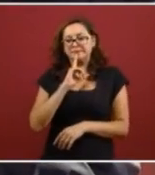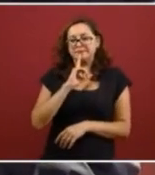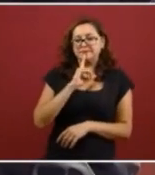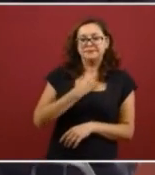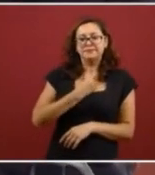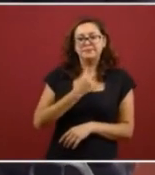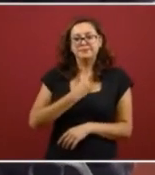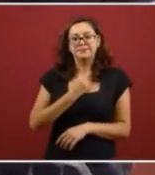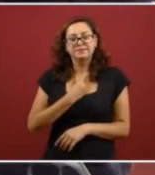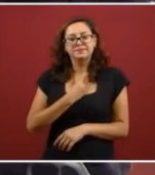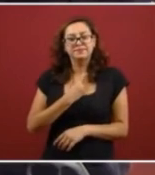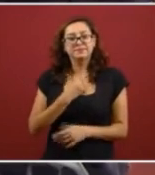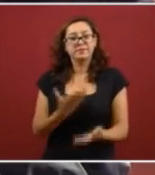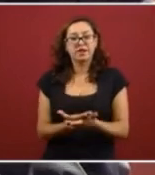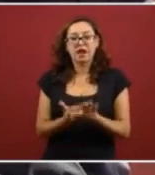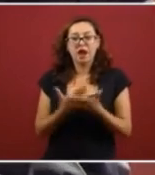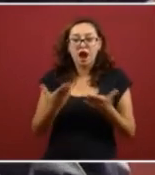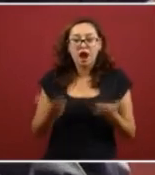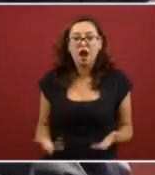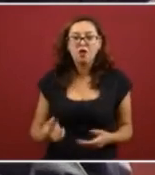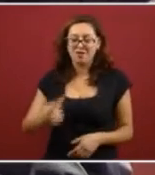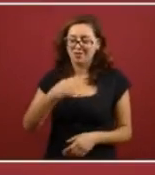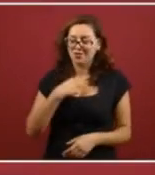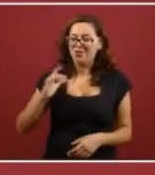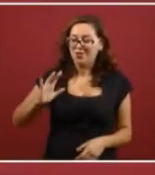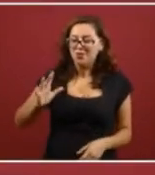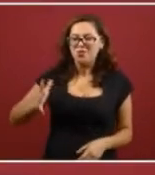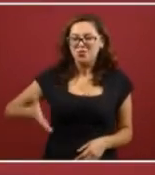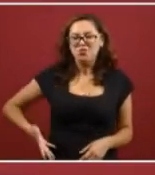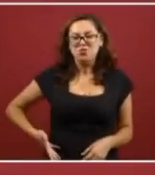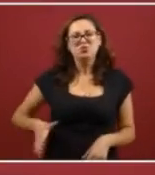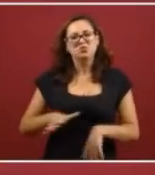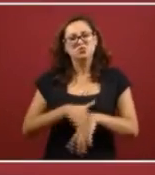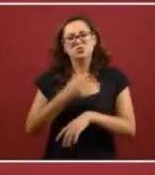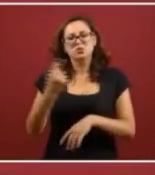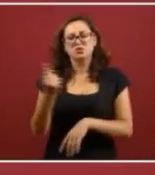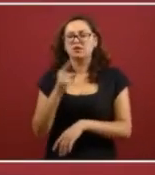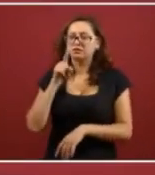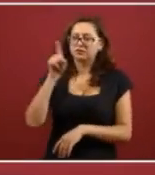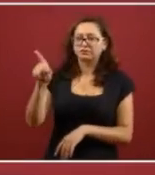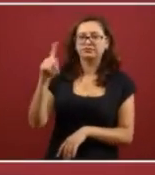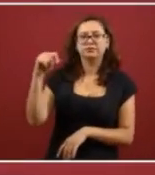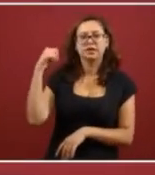is that. Es que estaba en Tabasco. I was in Tabasco.